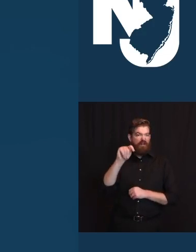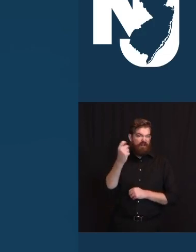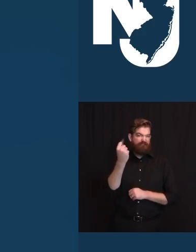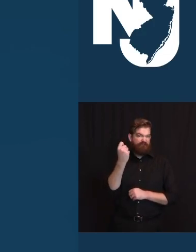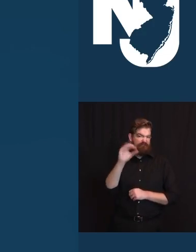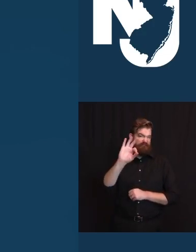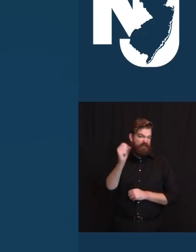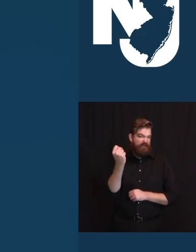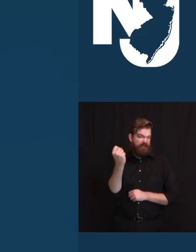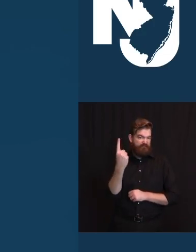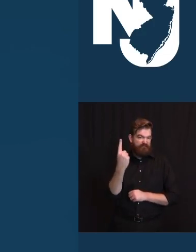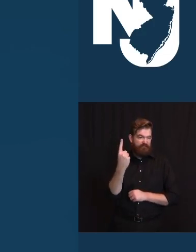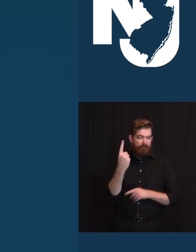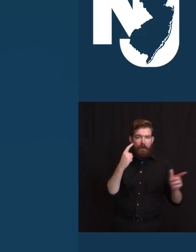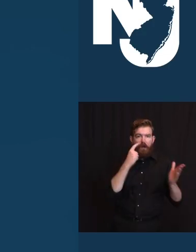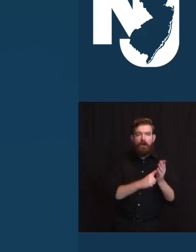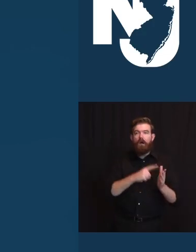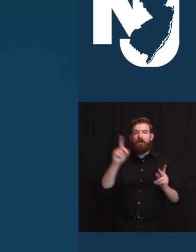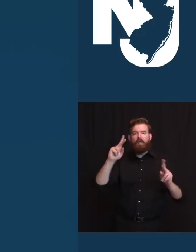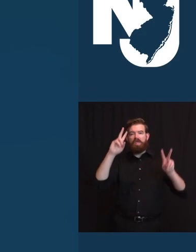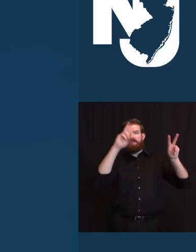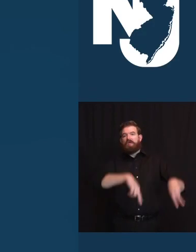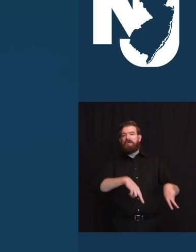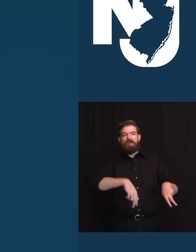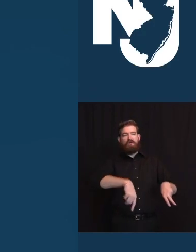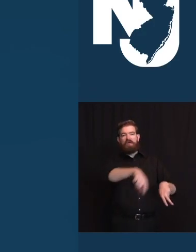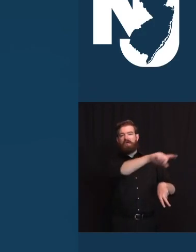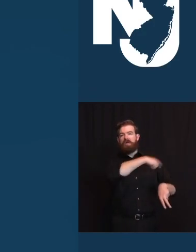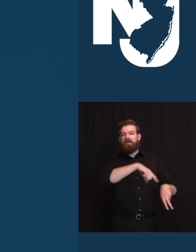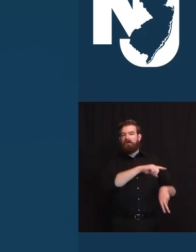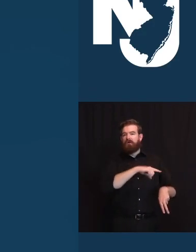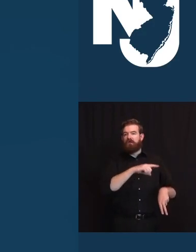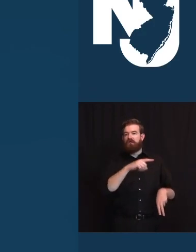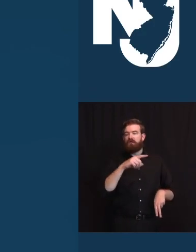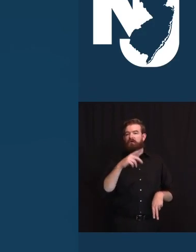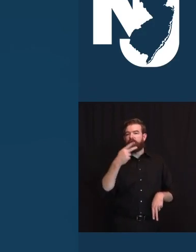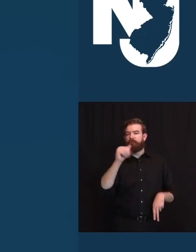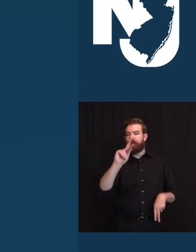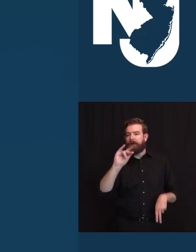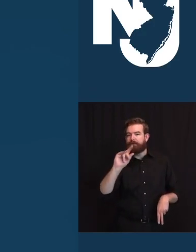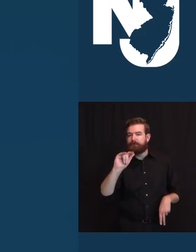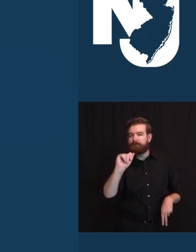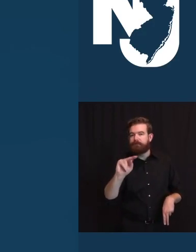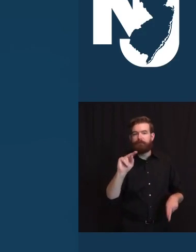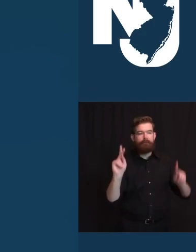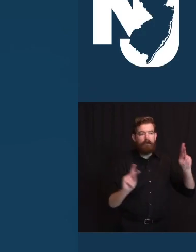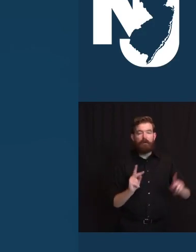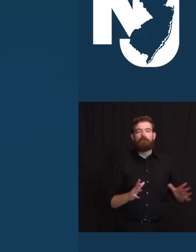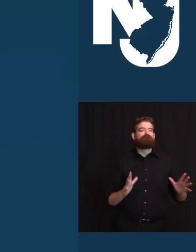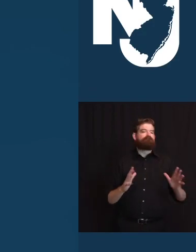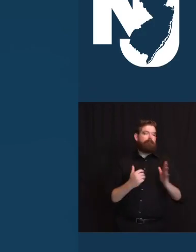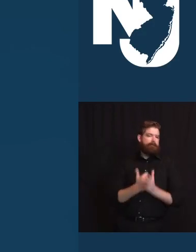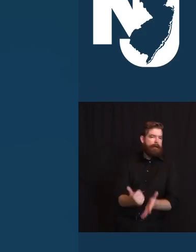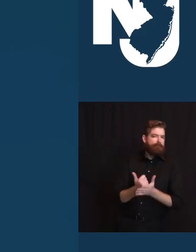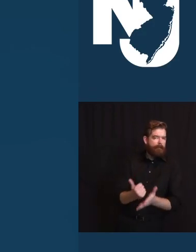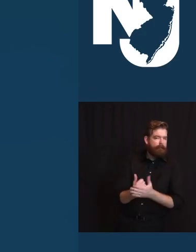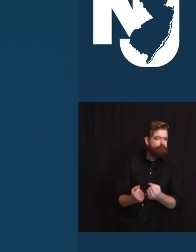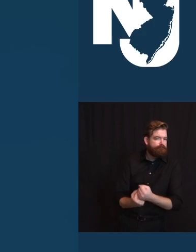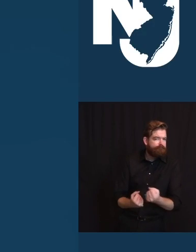tolerance and understanding. Shavkat leaves behind his wife, Saida, and they would have been married